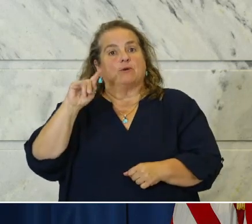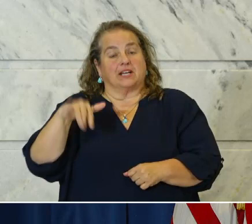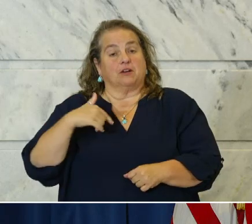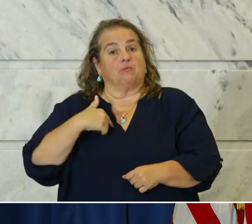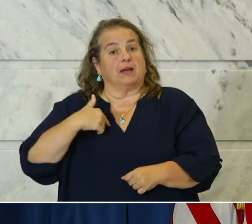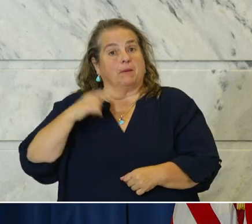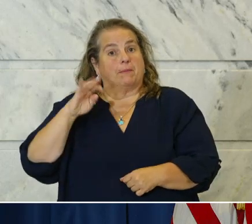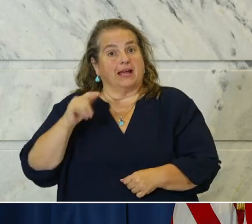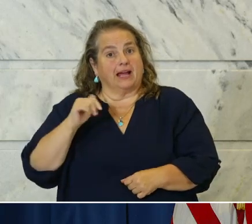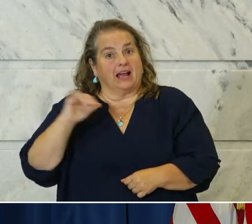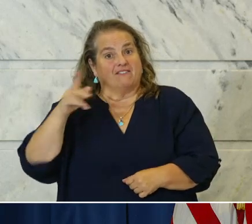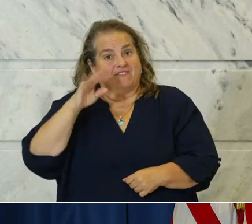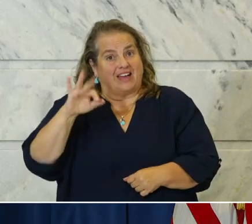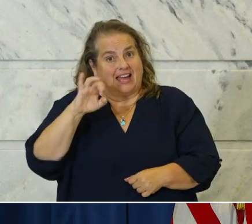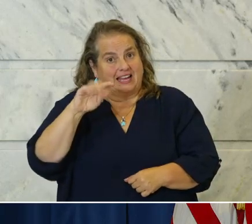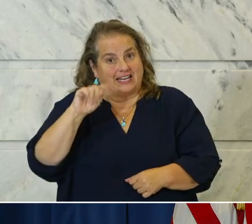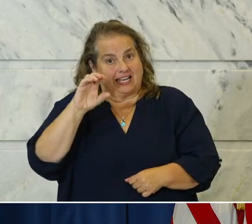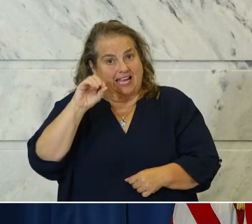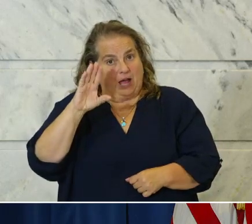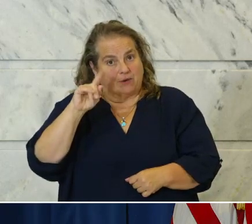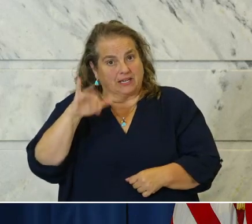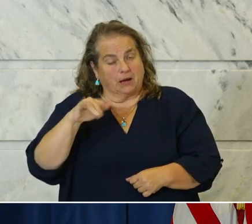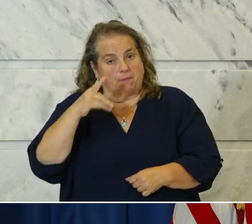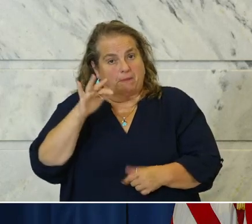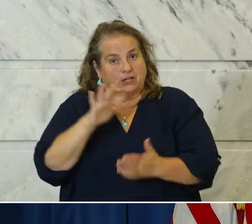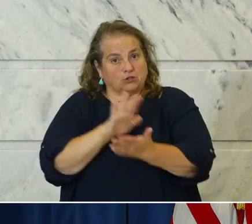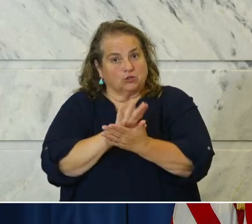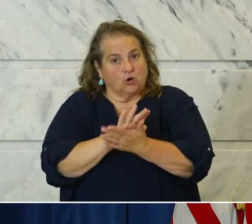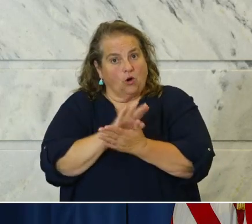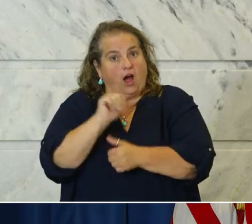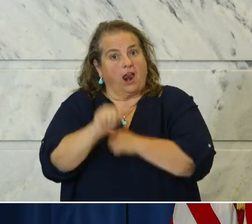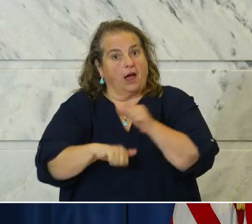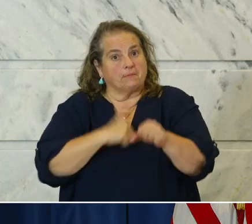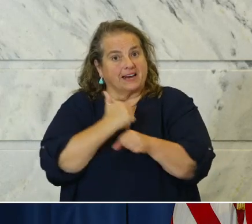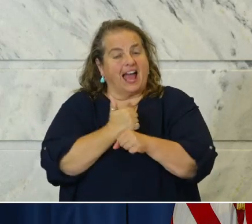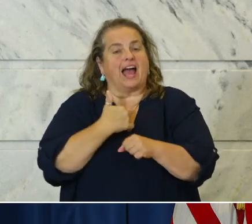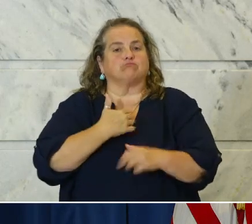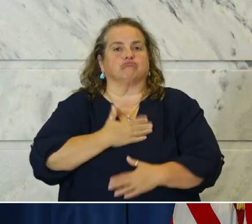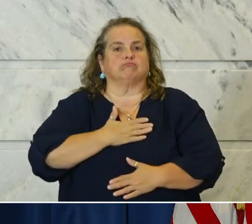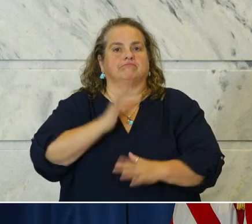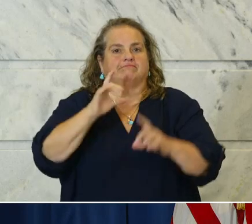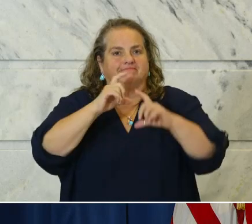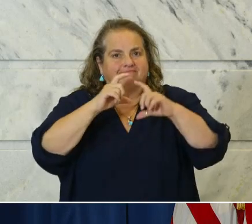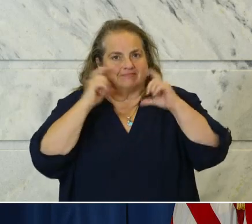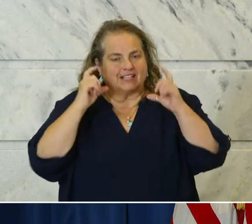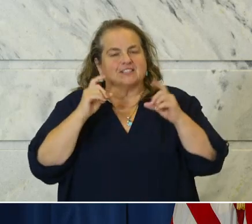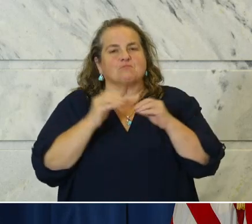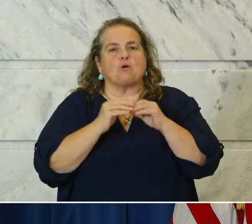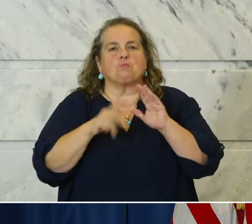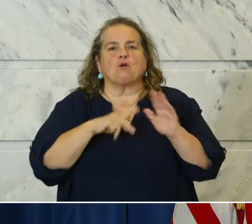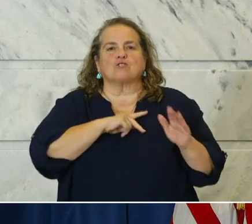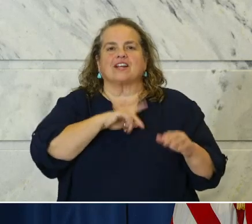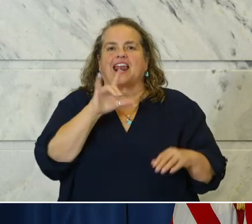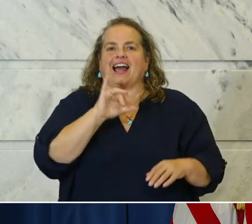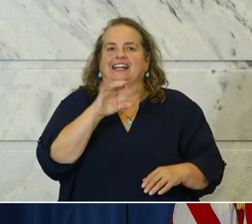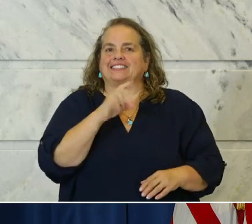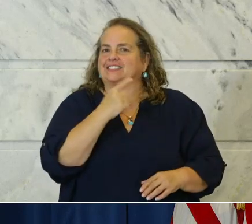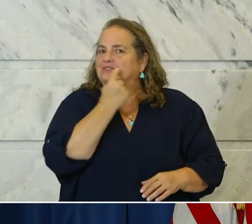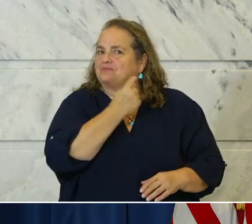County Public School alumni, I really appreciate this mask, even a little personalized for